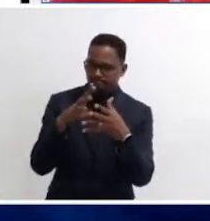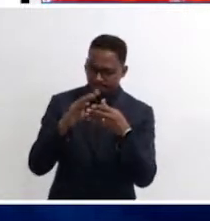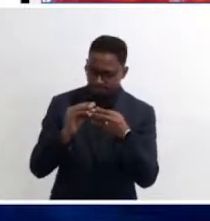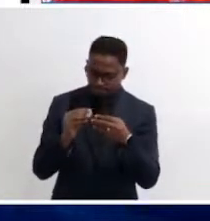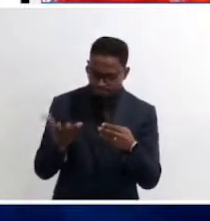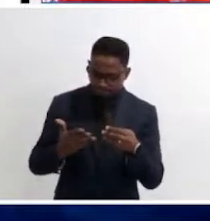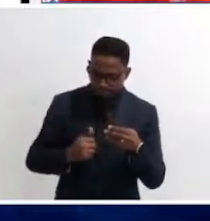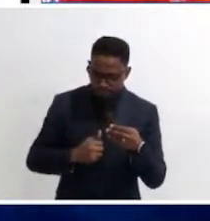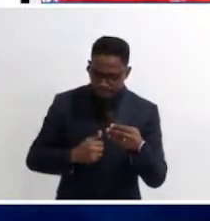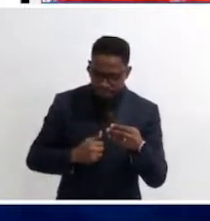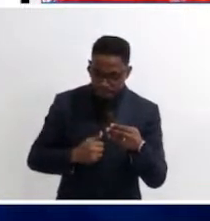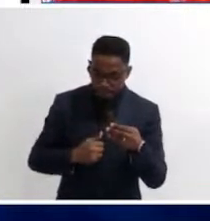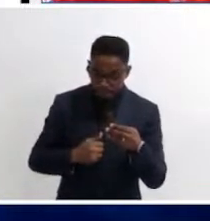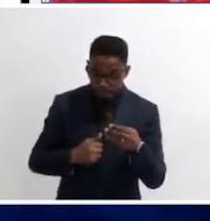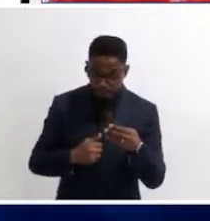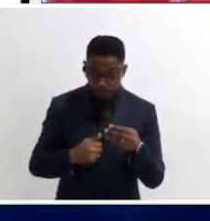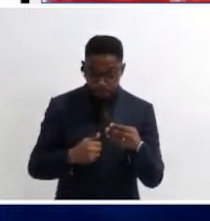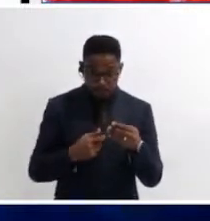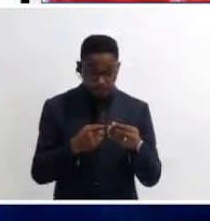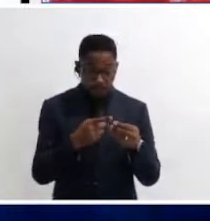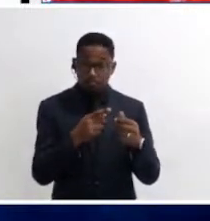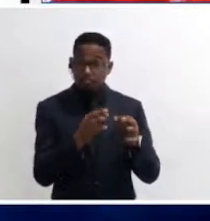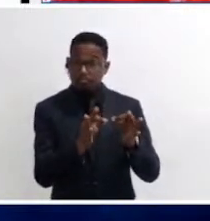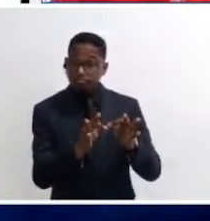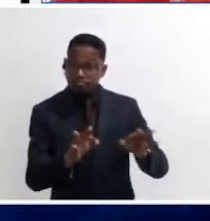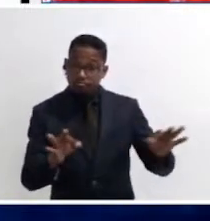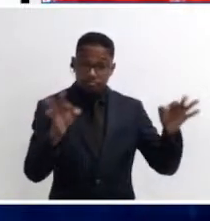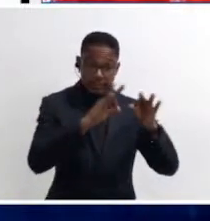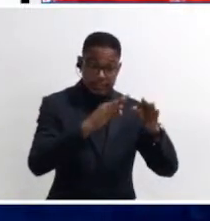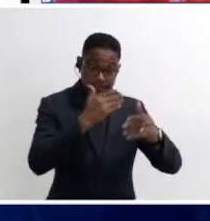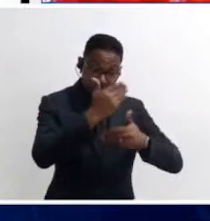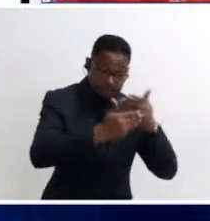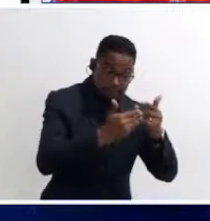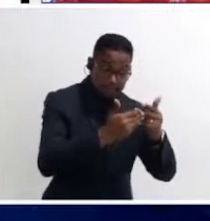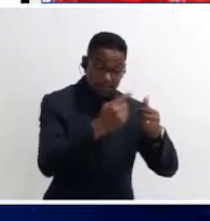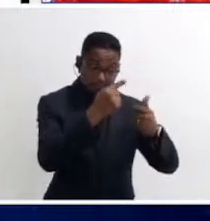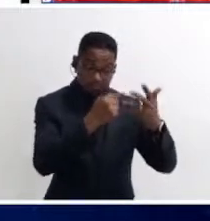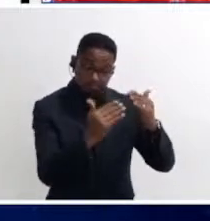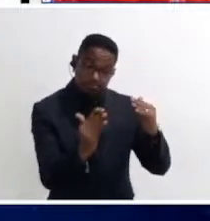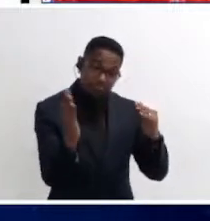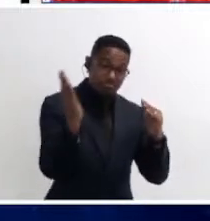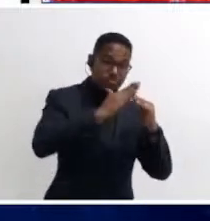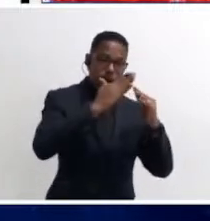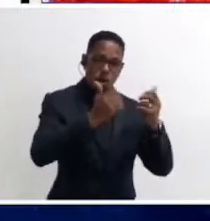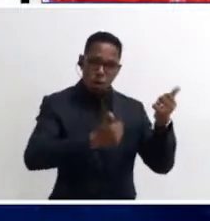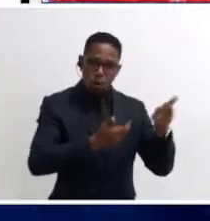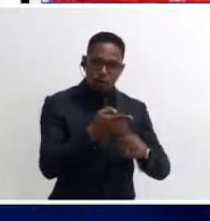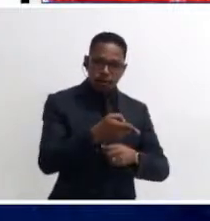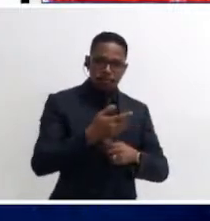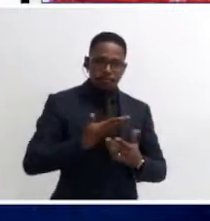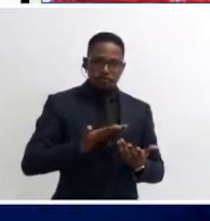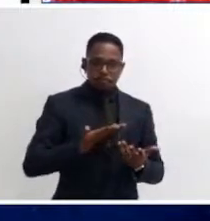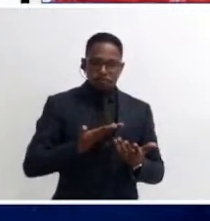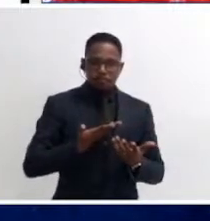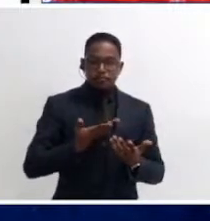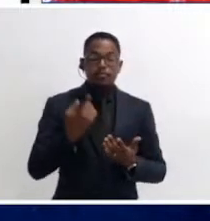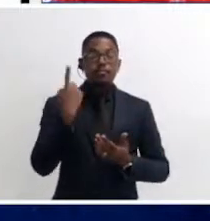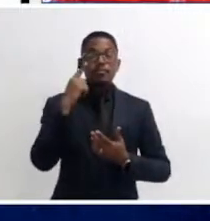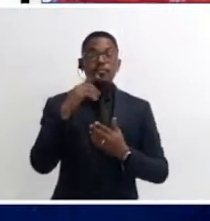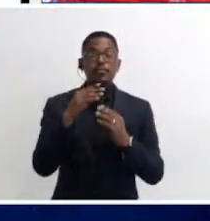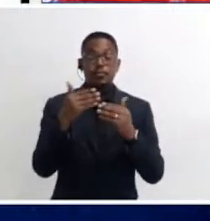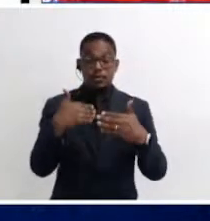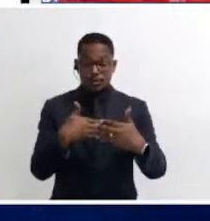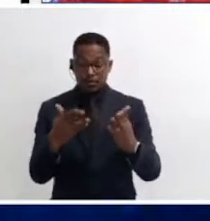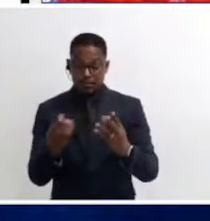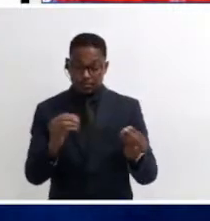a fundamental process that we use to form packages. And